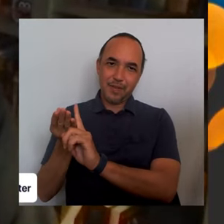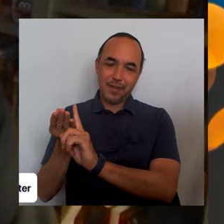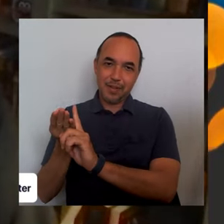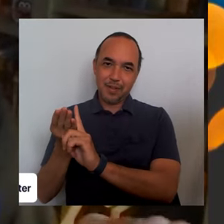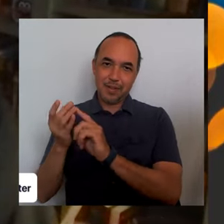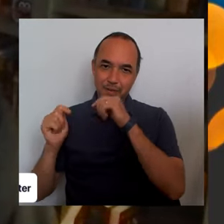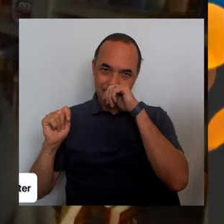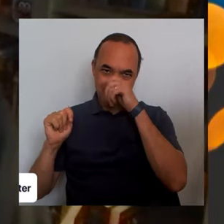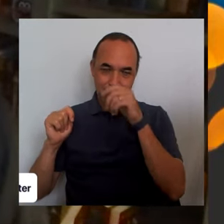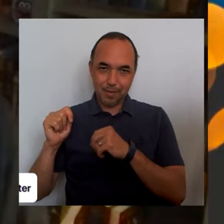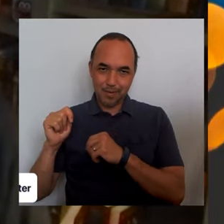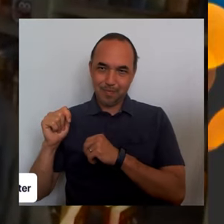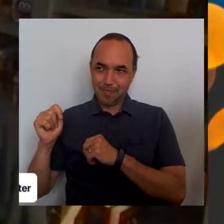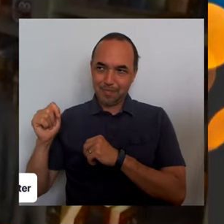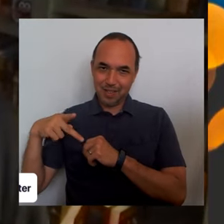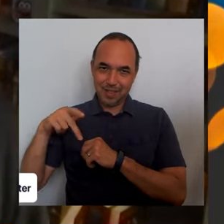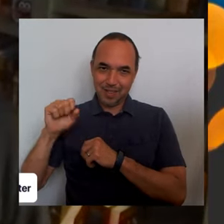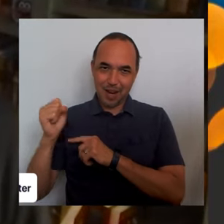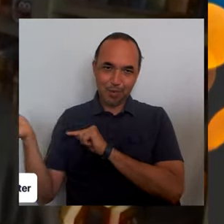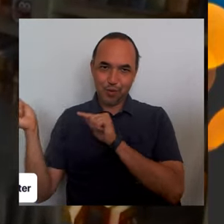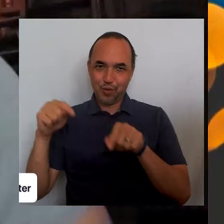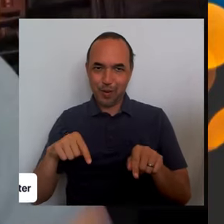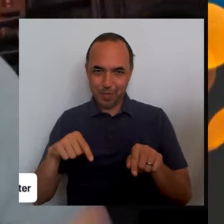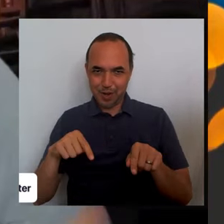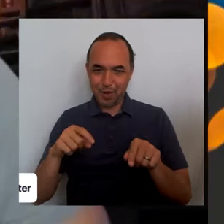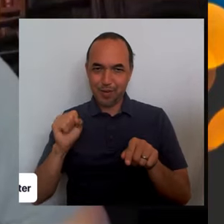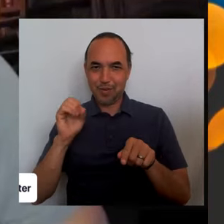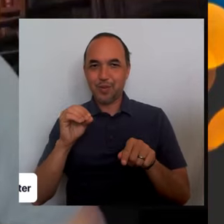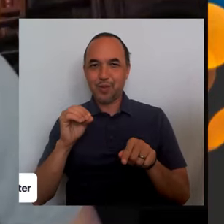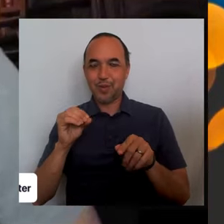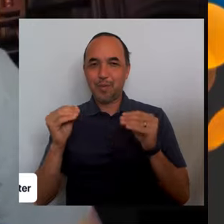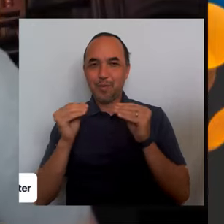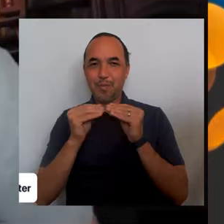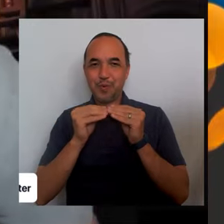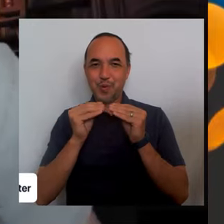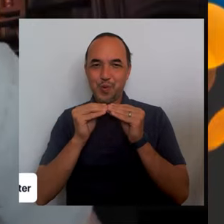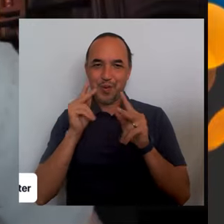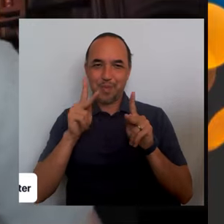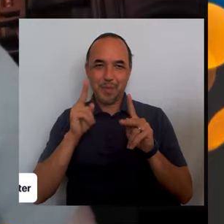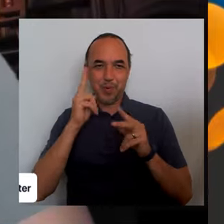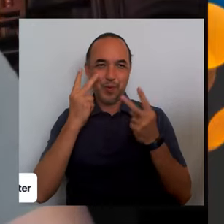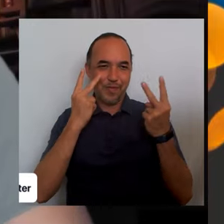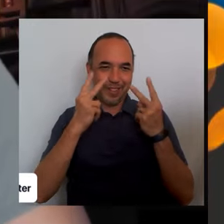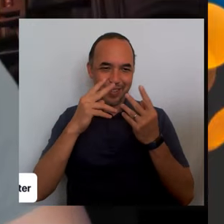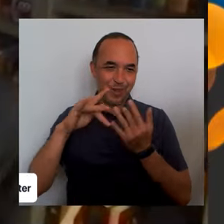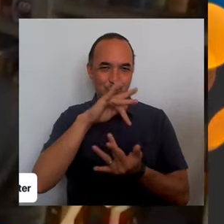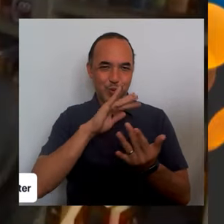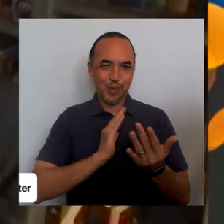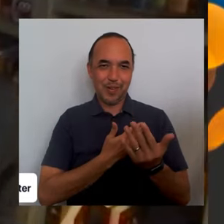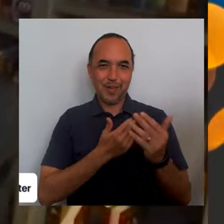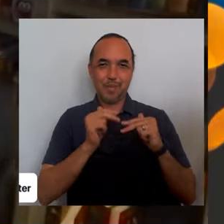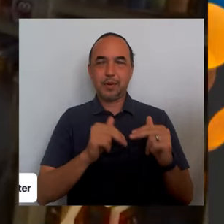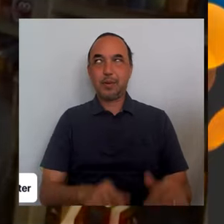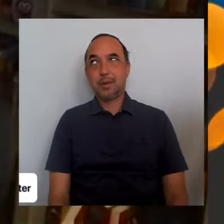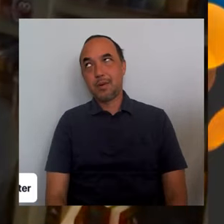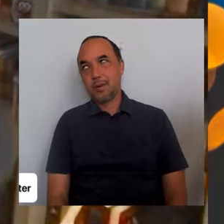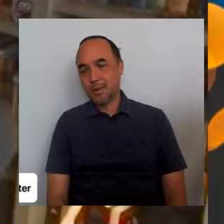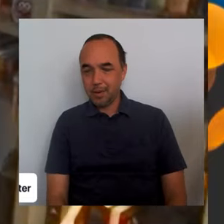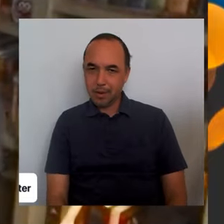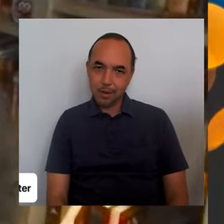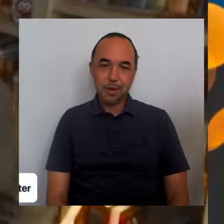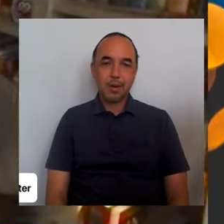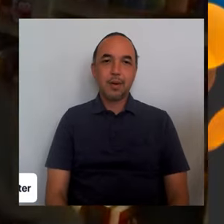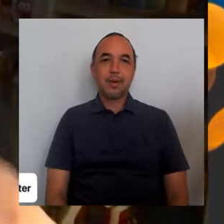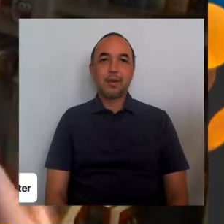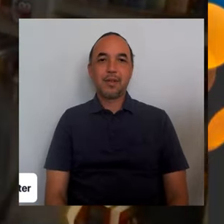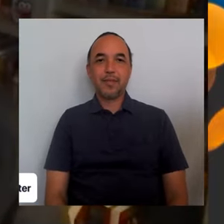tour traffic. Like, what? <Yeah. laughs> You bums. Yeah. You know, yeah.